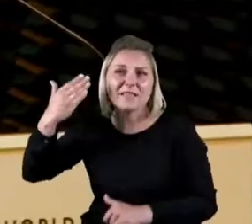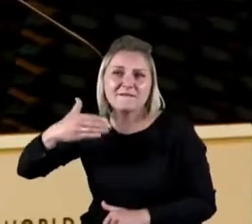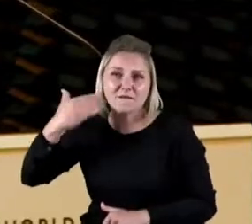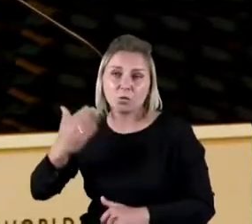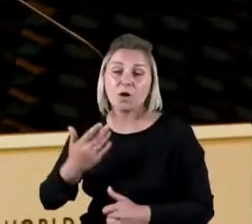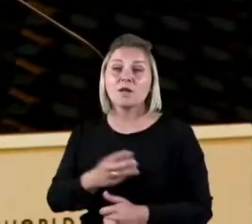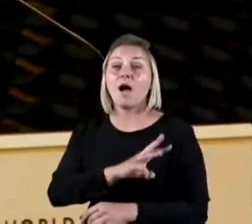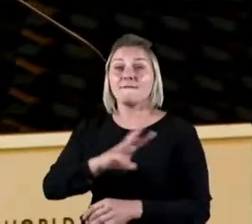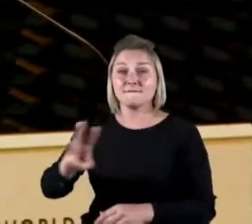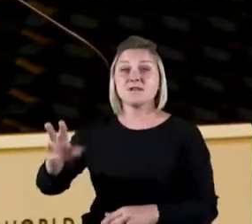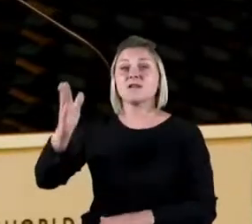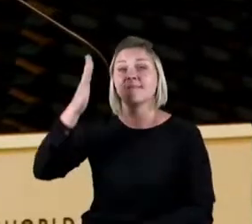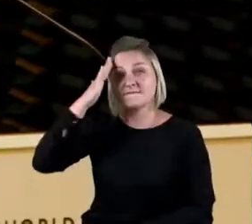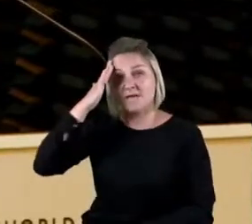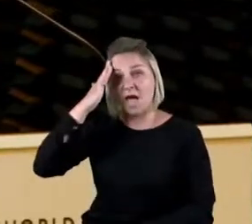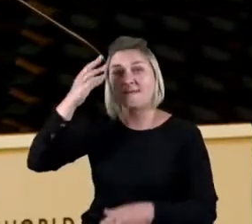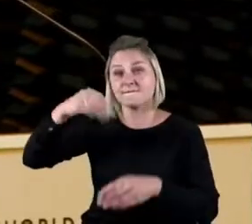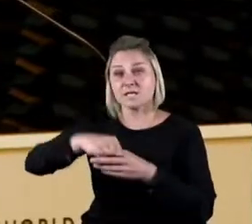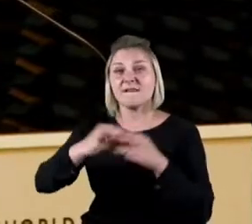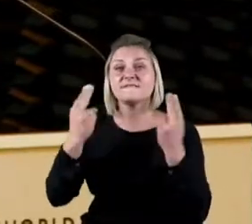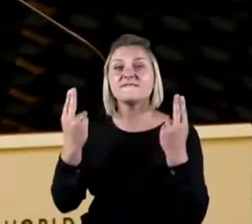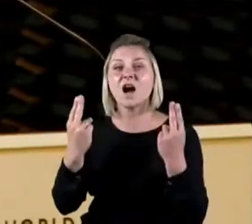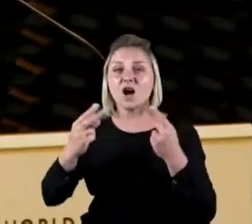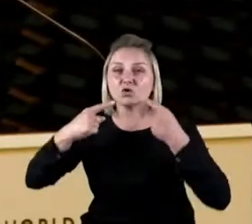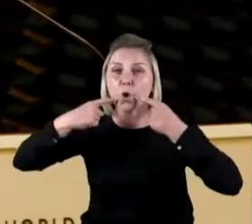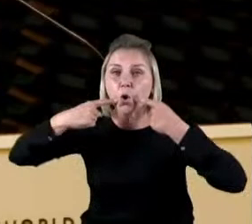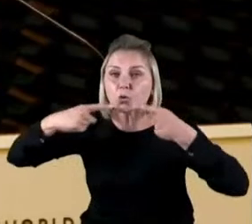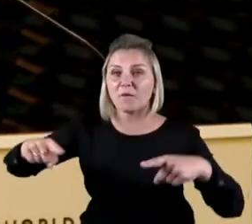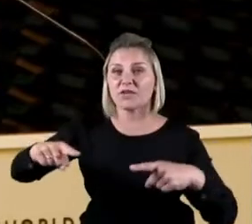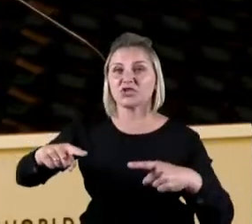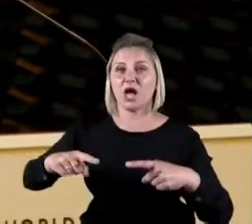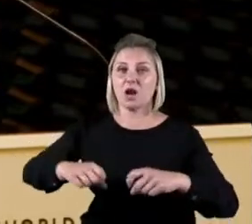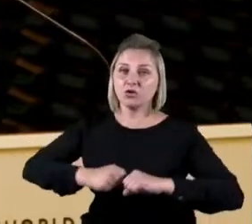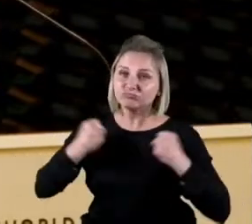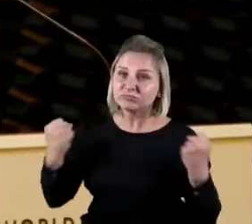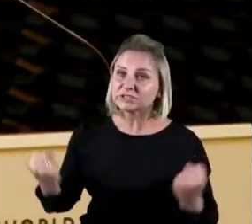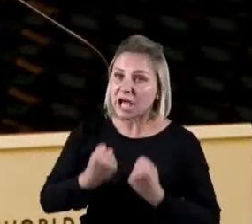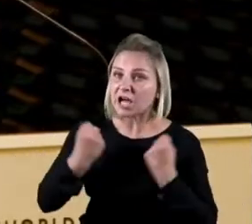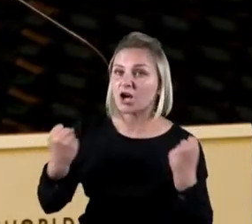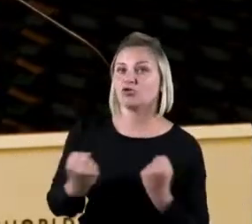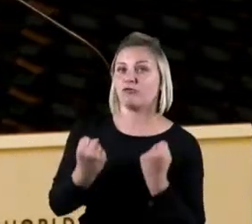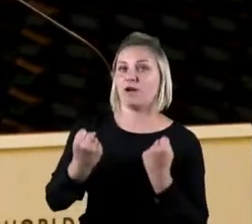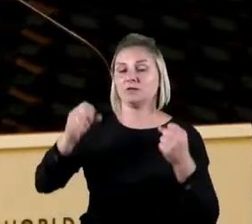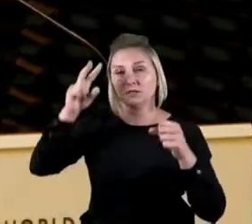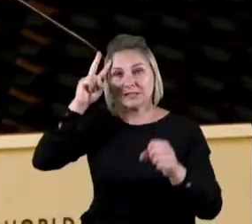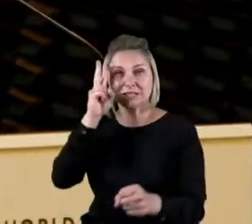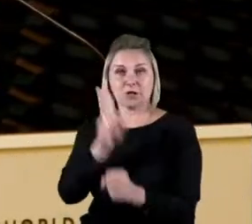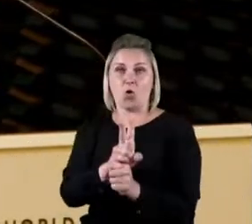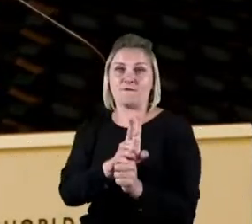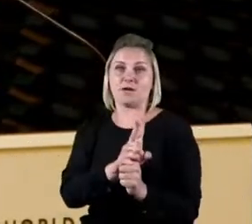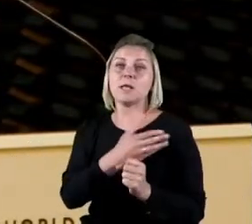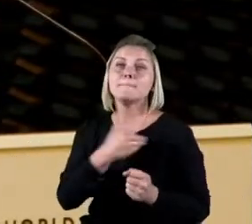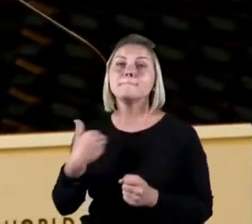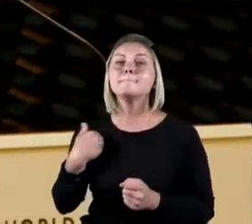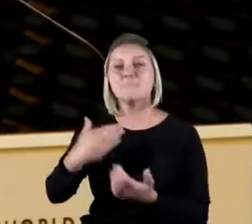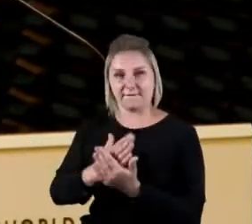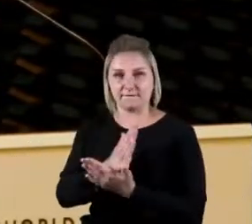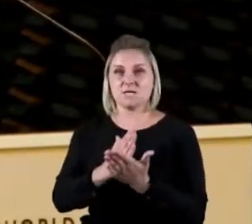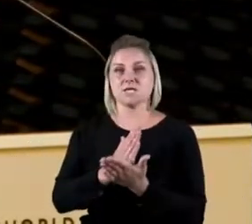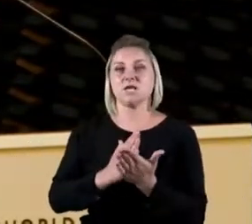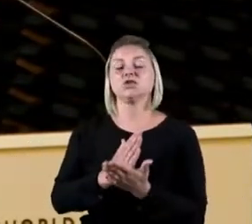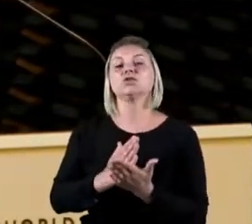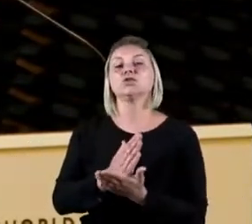of accountability, a component of engagement, a component of trust. We are believers on that in the Federation. For us,